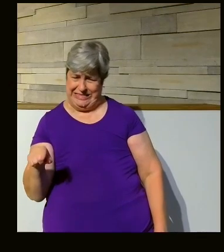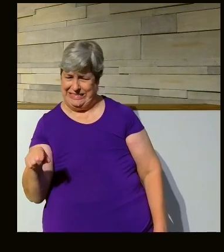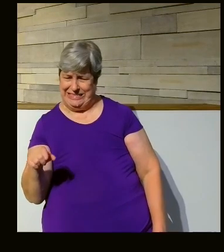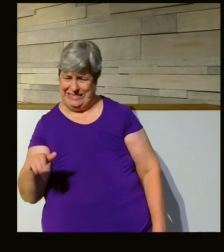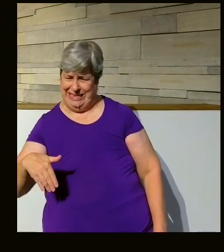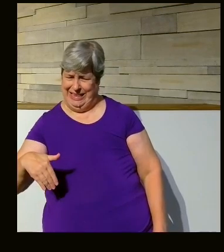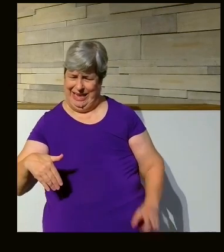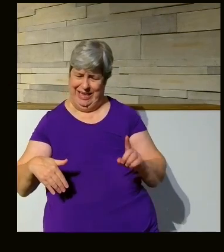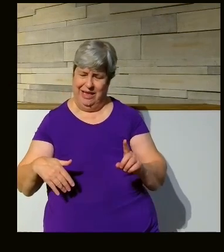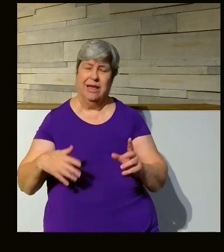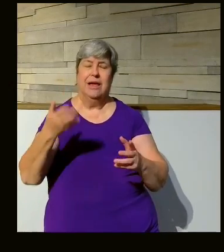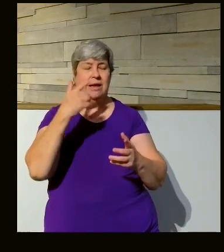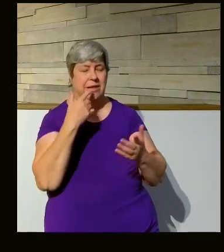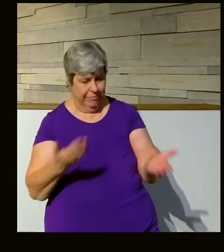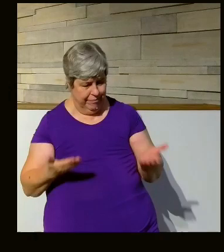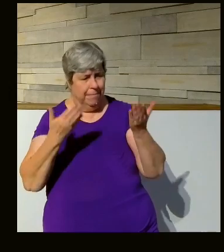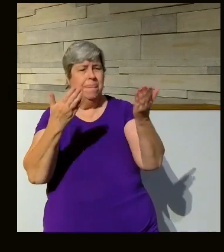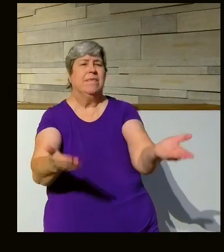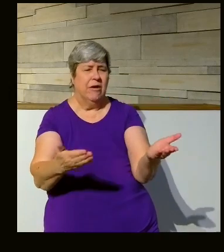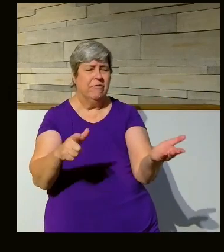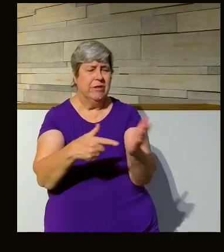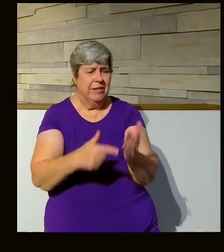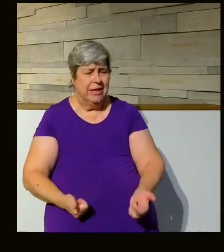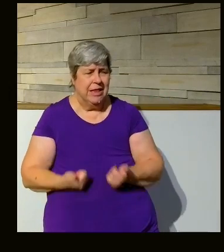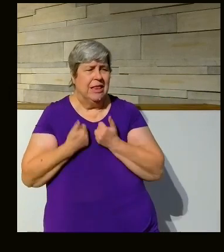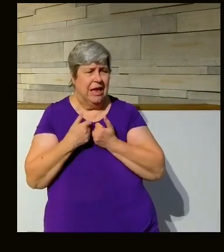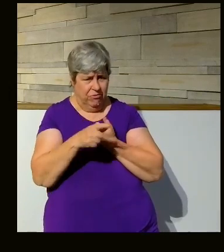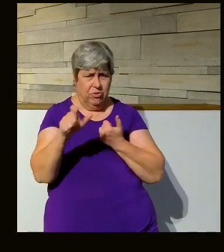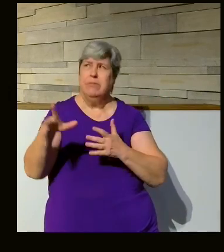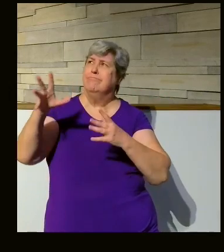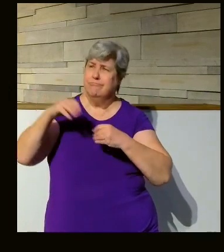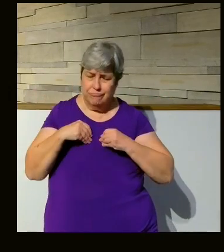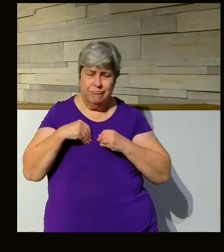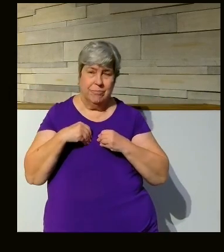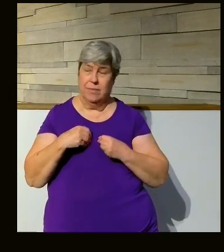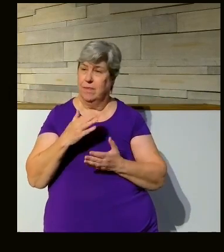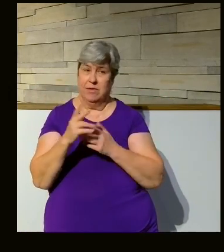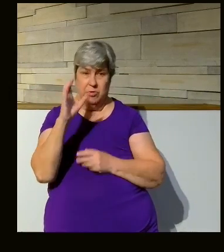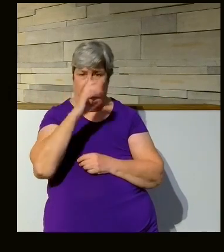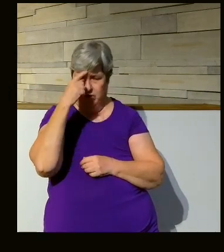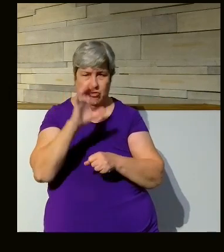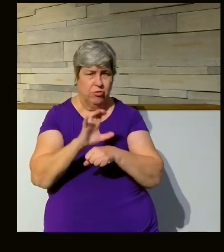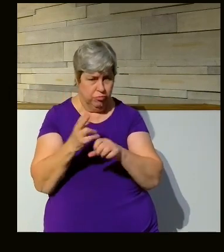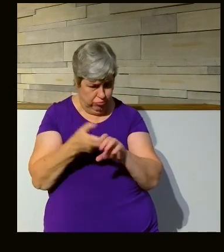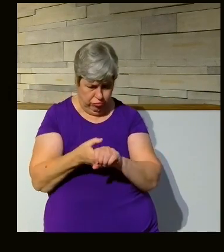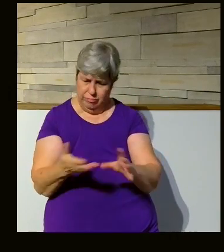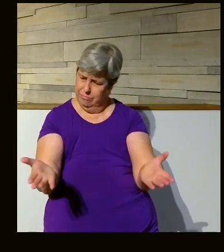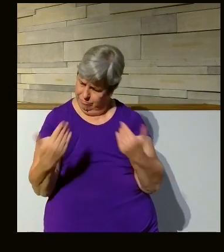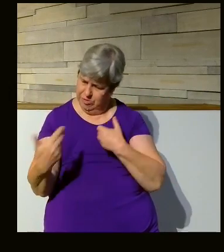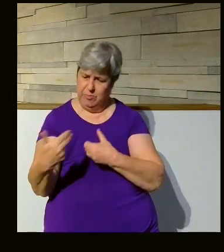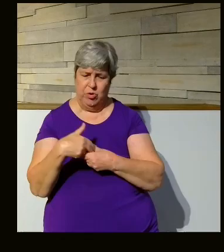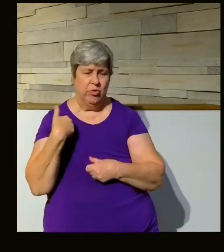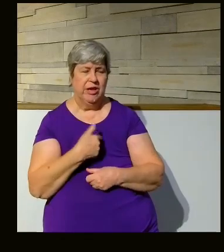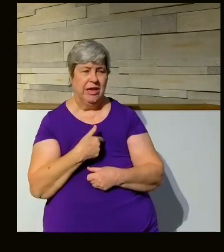God is saying, here's the life I have for you. Receive it. Some of you are looking for a church home. I encourage you to come and join us